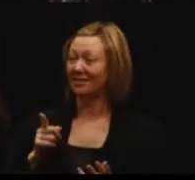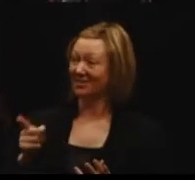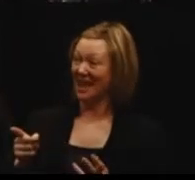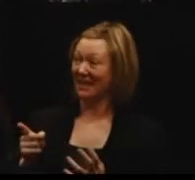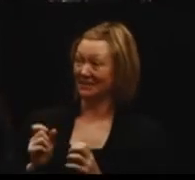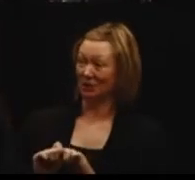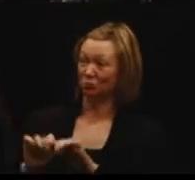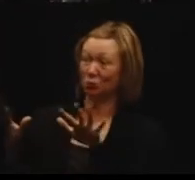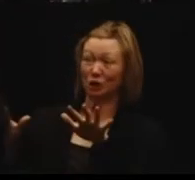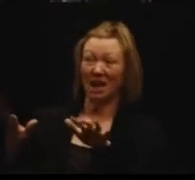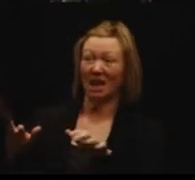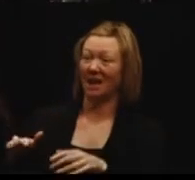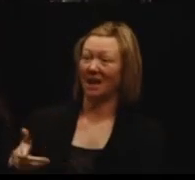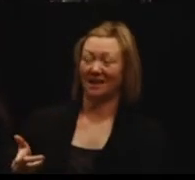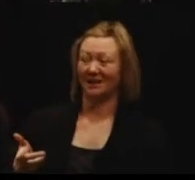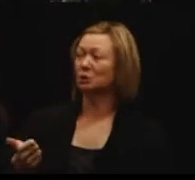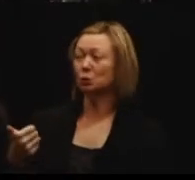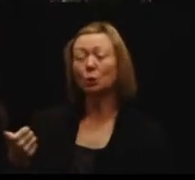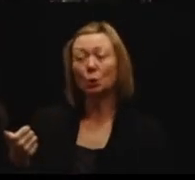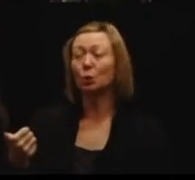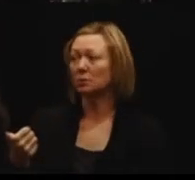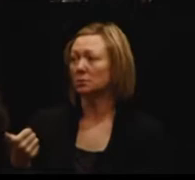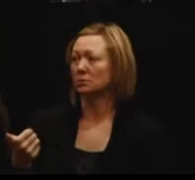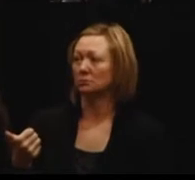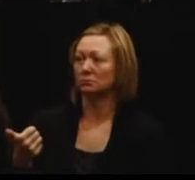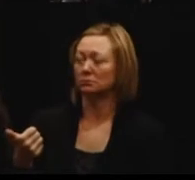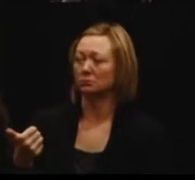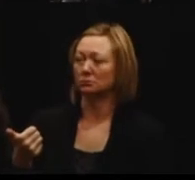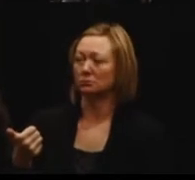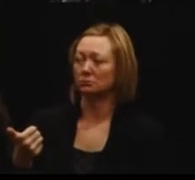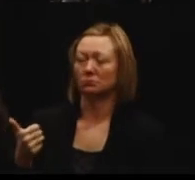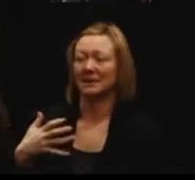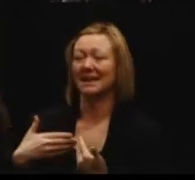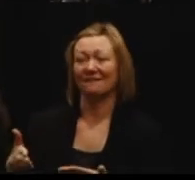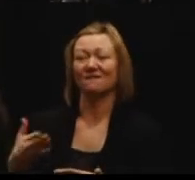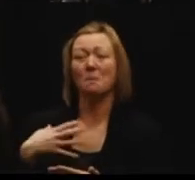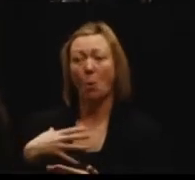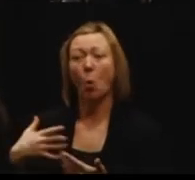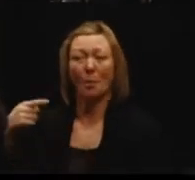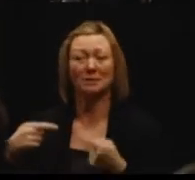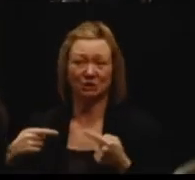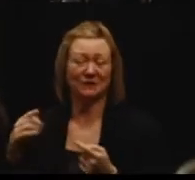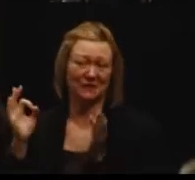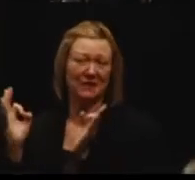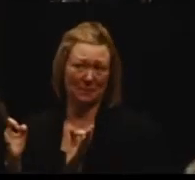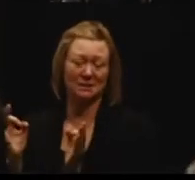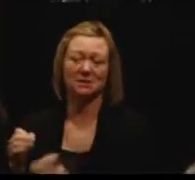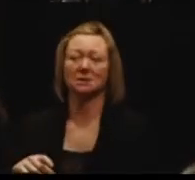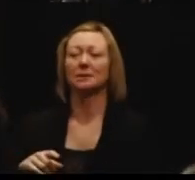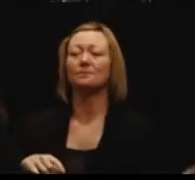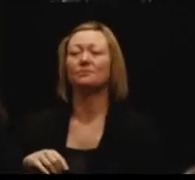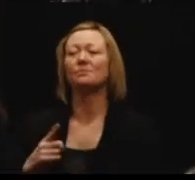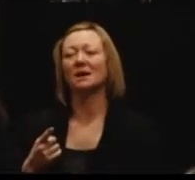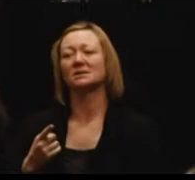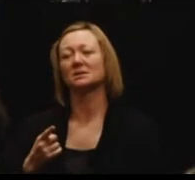distribution is good. It opens competition. So in that sense, fabulous stuff. But wearing my other hat, thinking